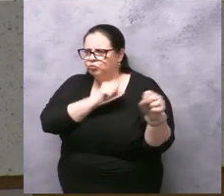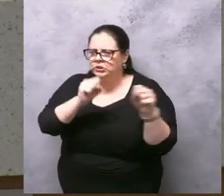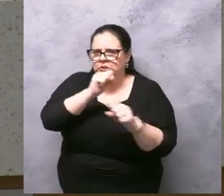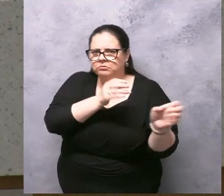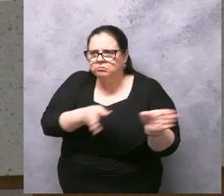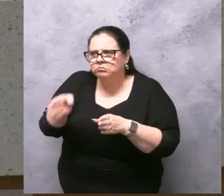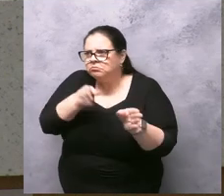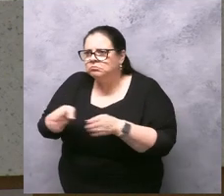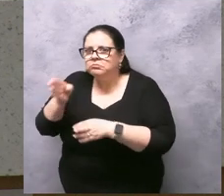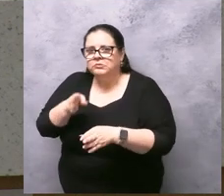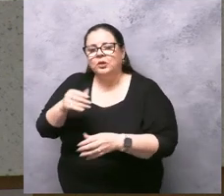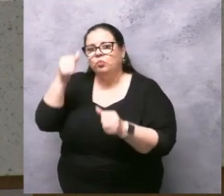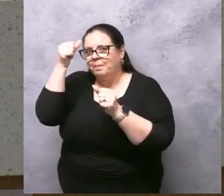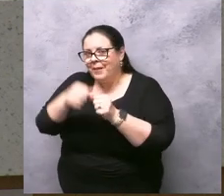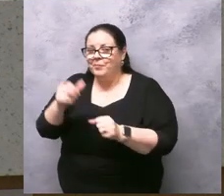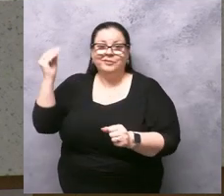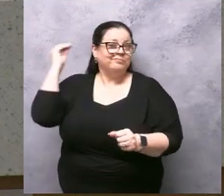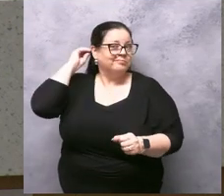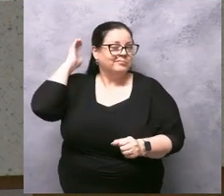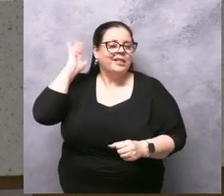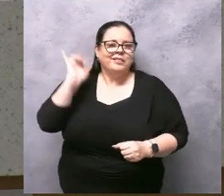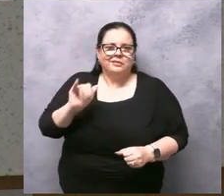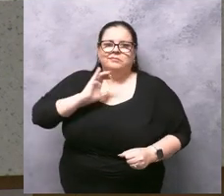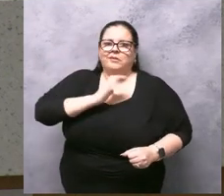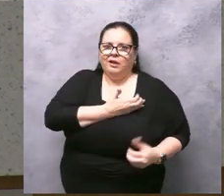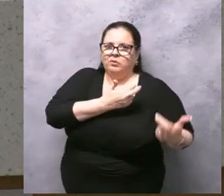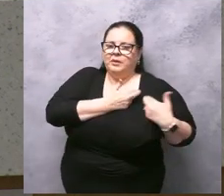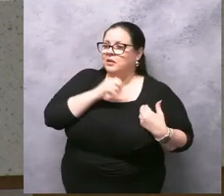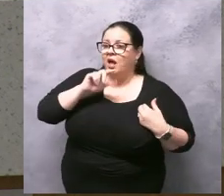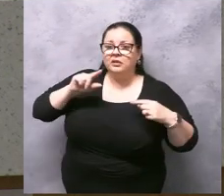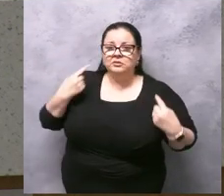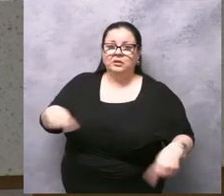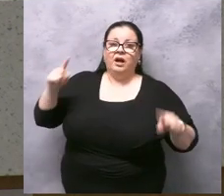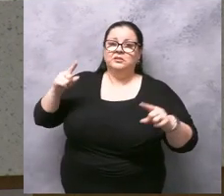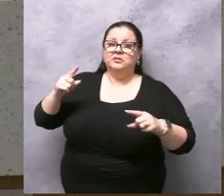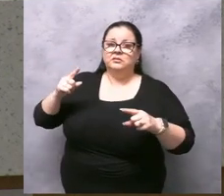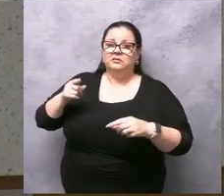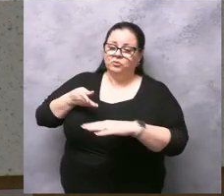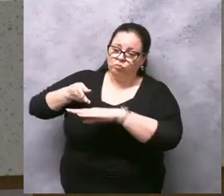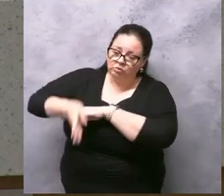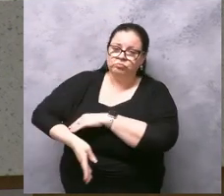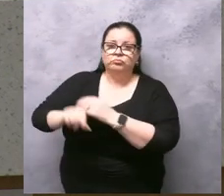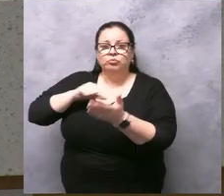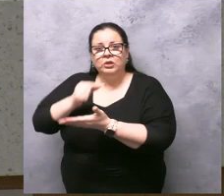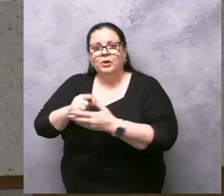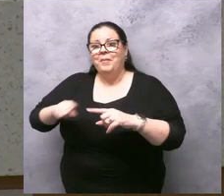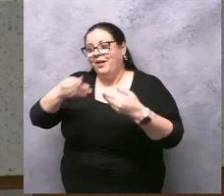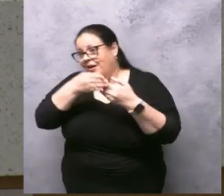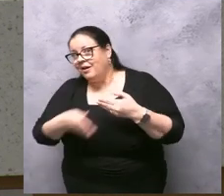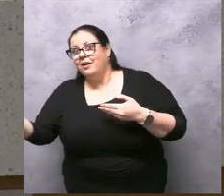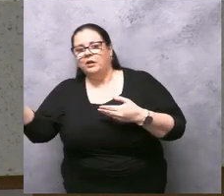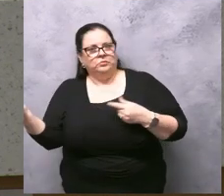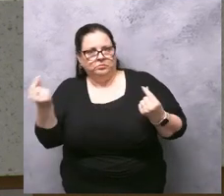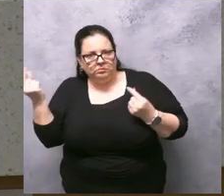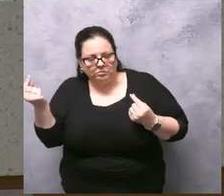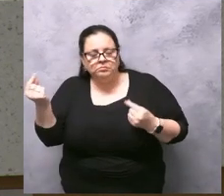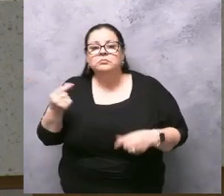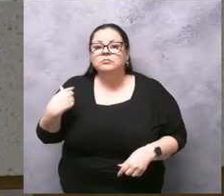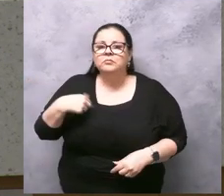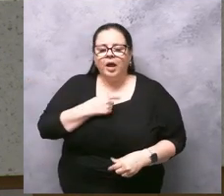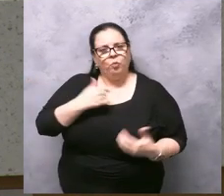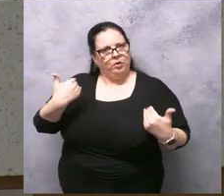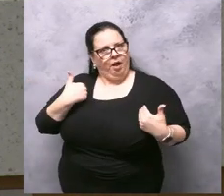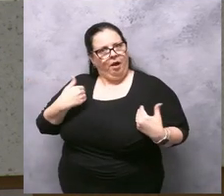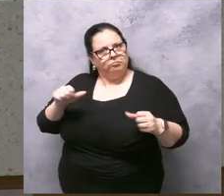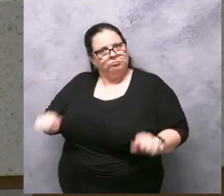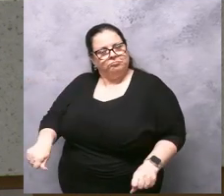focus that that is our responsibility. It's not just to get them to graduation, but to prepare the young people for the day after graduation. And we're so positioned to do